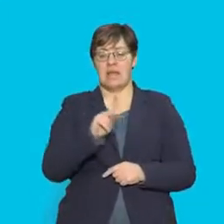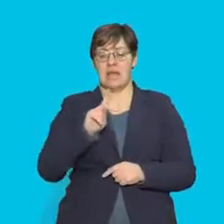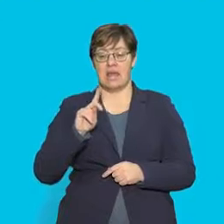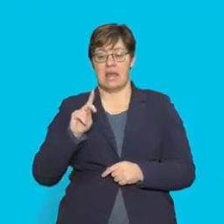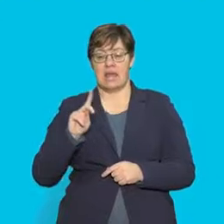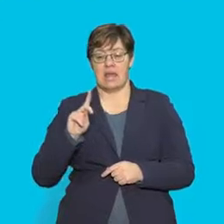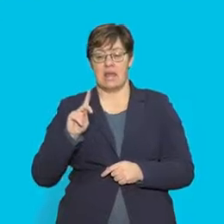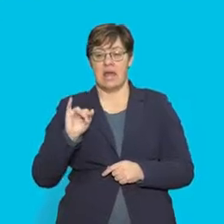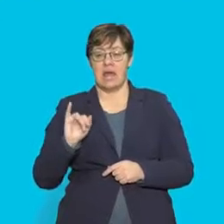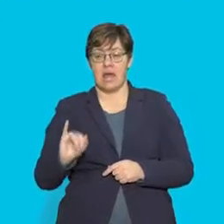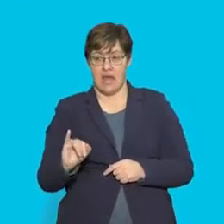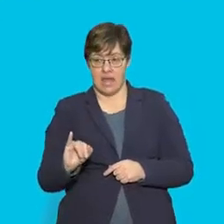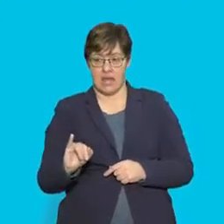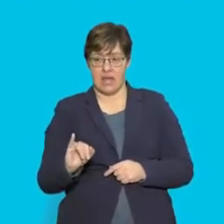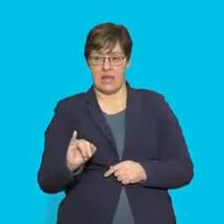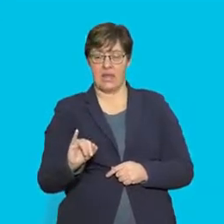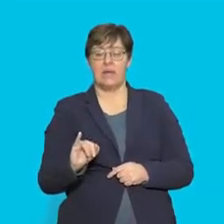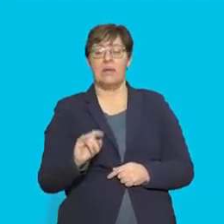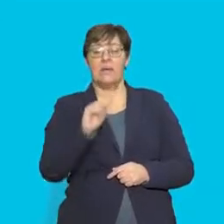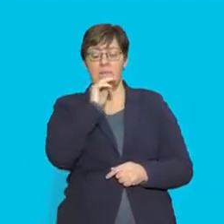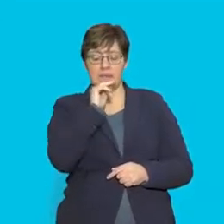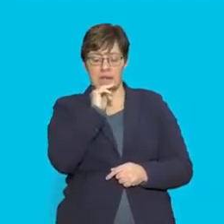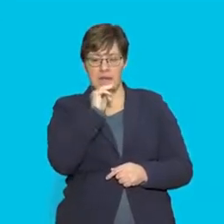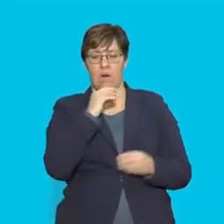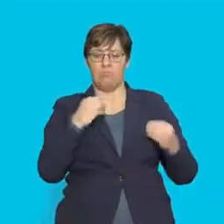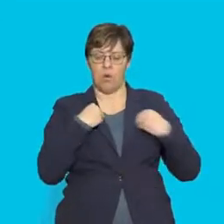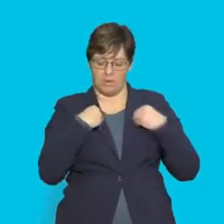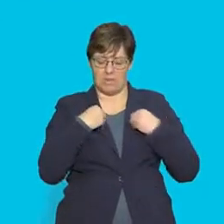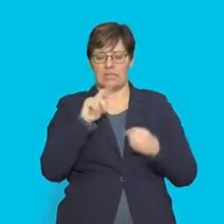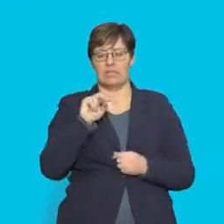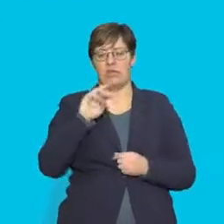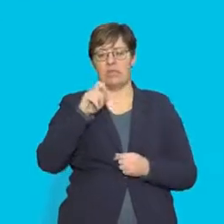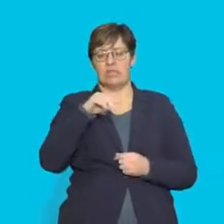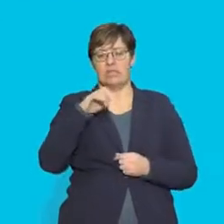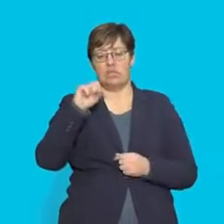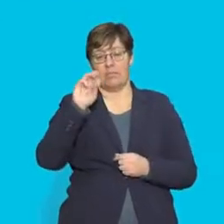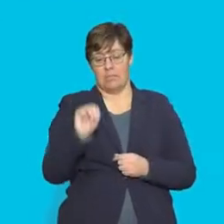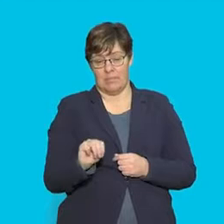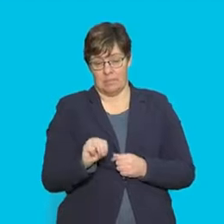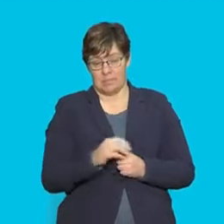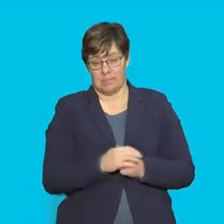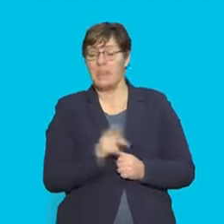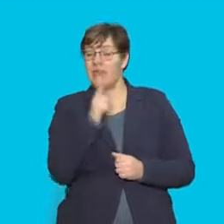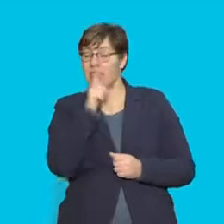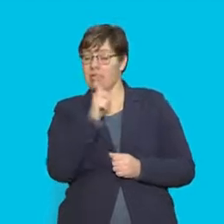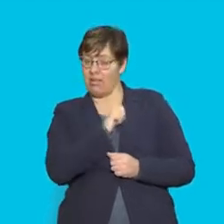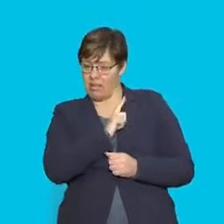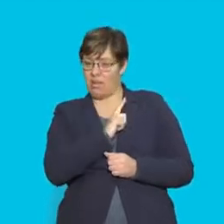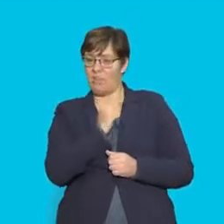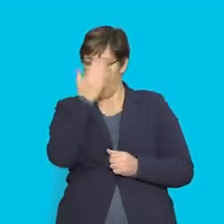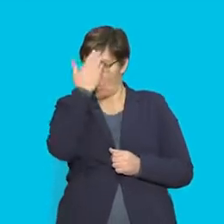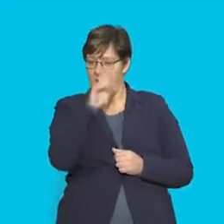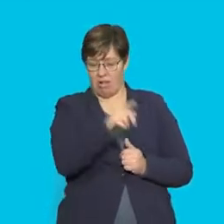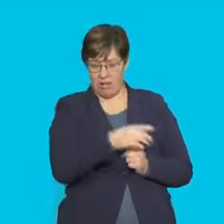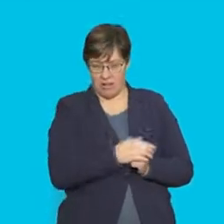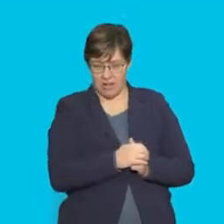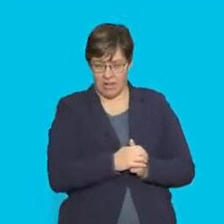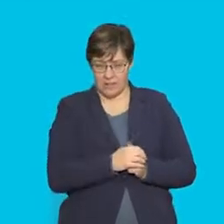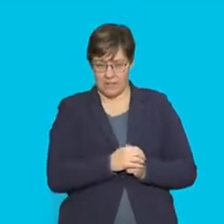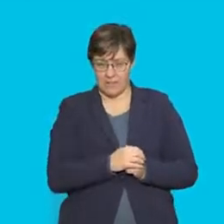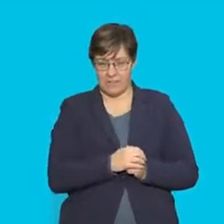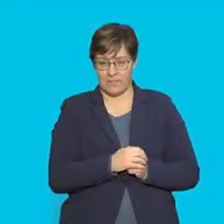the properties, or rather, which is the property of trapezium. So even if we're not really told that, we would know that